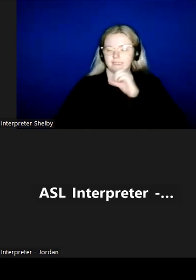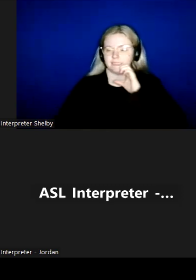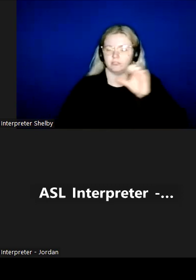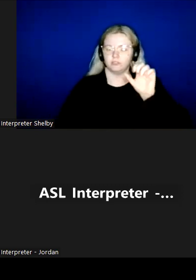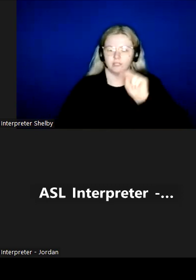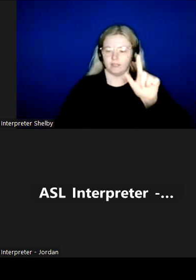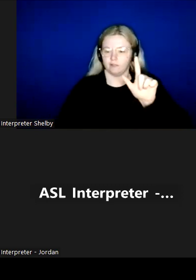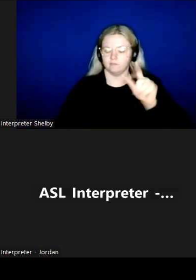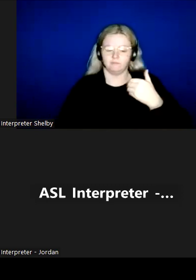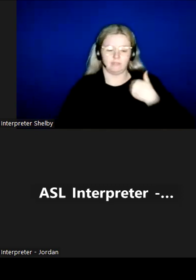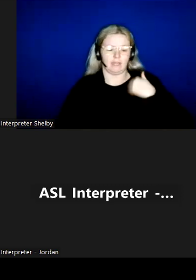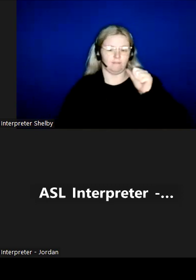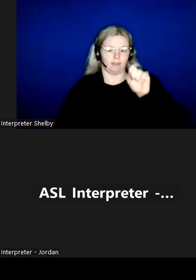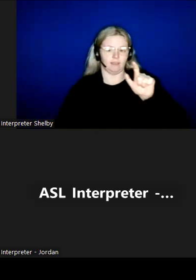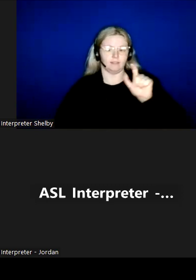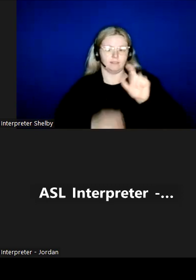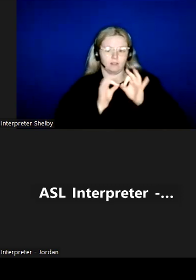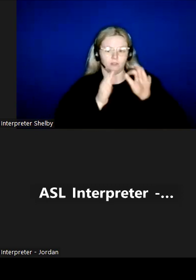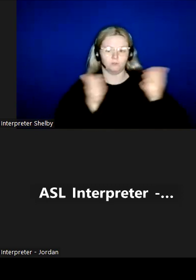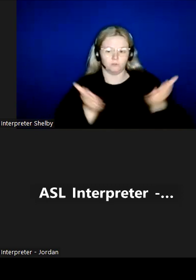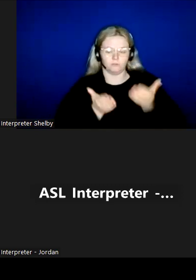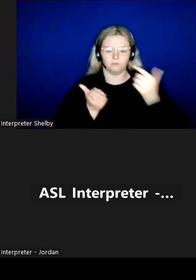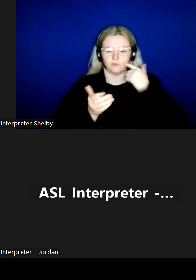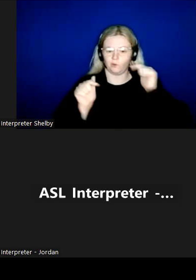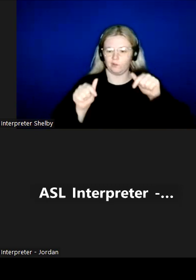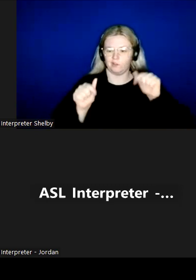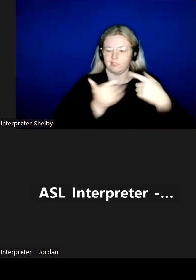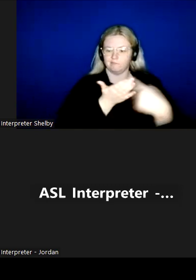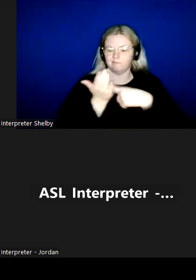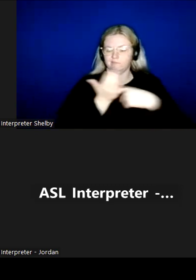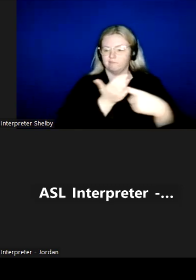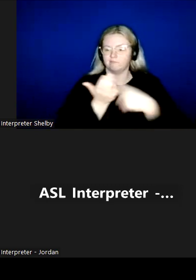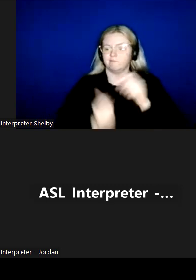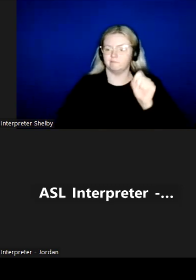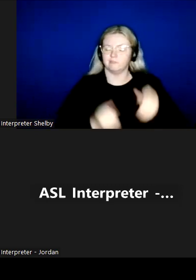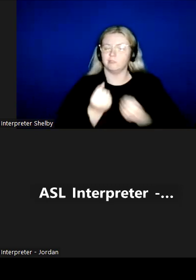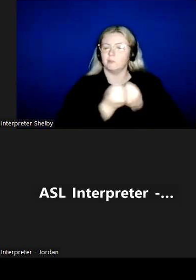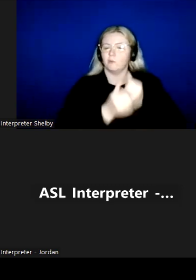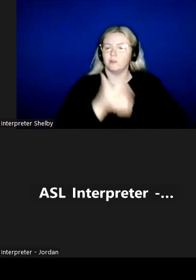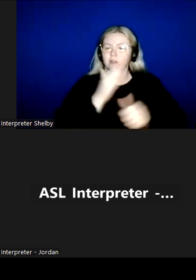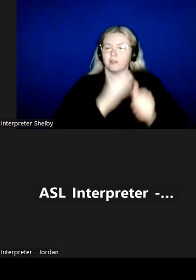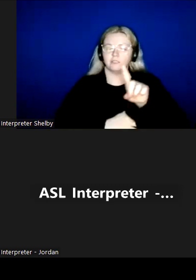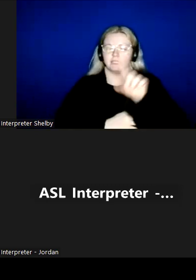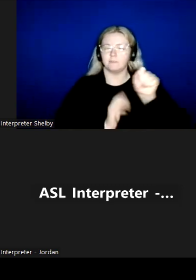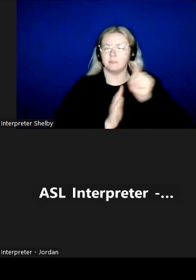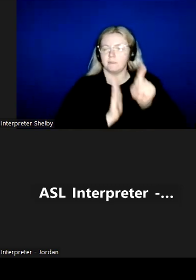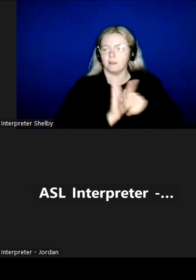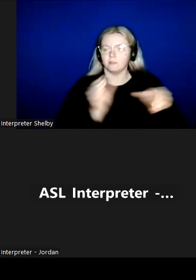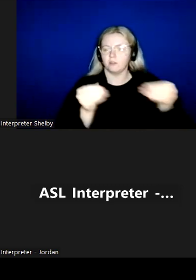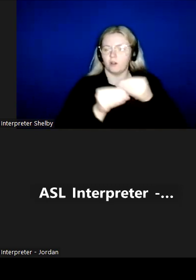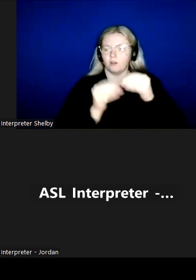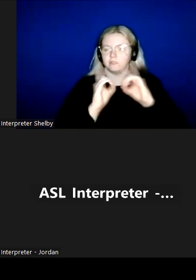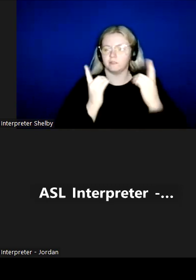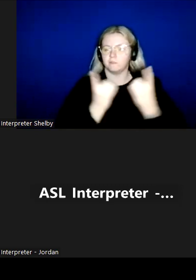language interpretation for our Let's Talk About sessions are supported by the Disability Policy Office, Department of